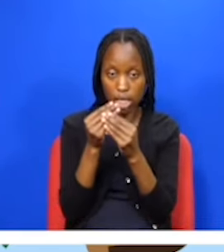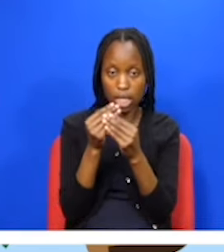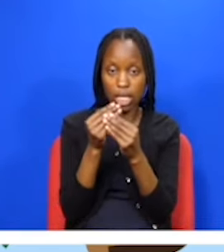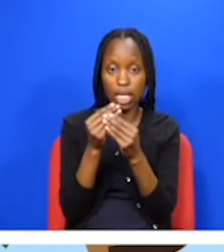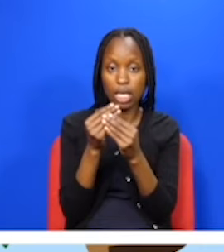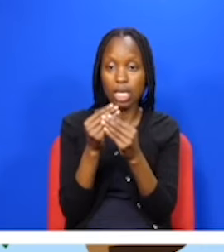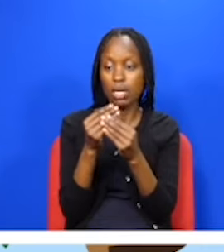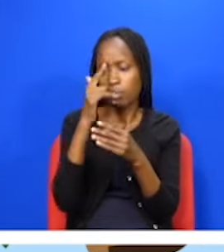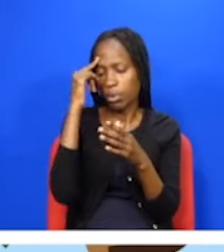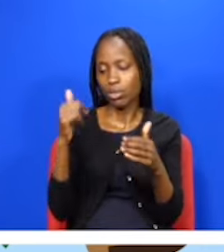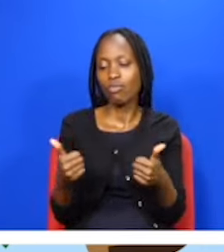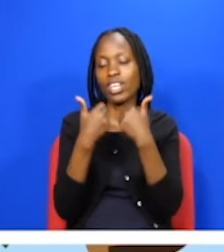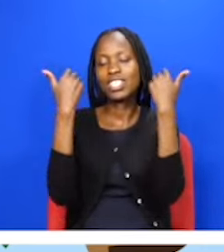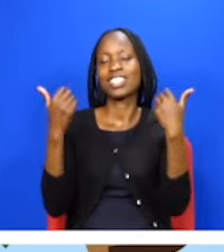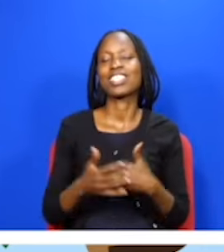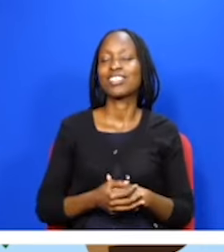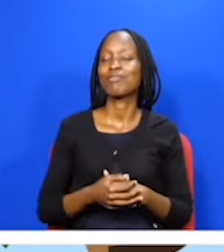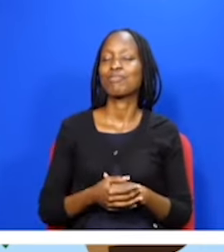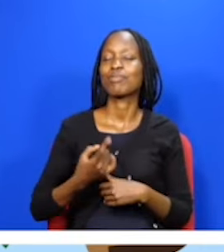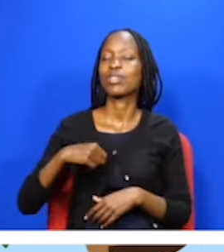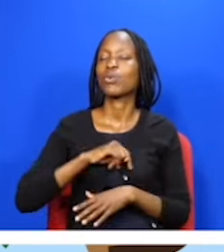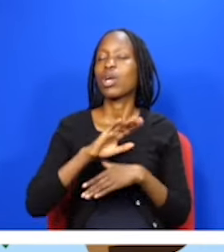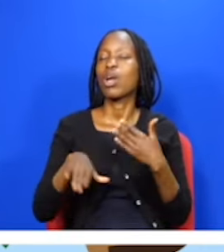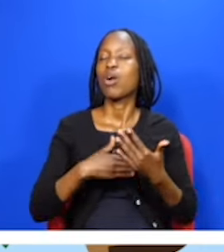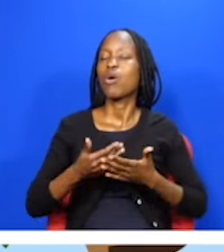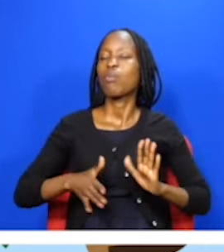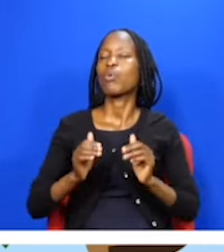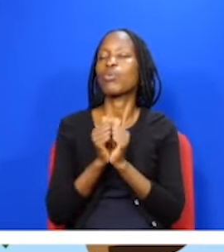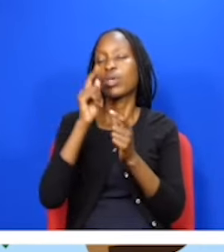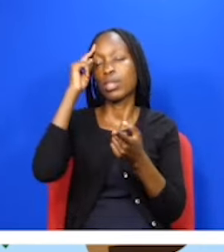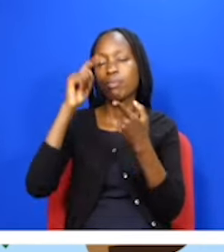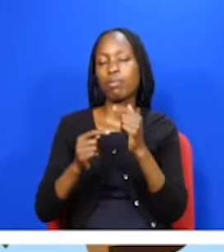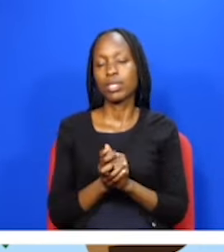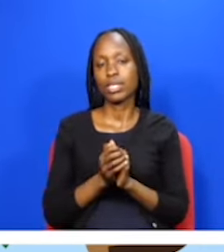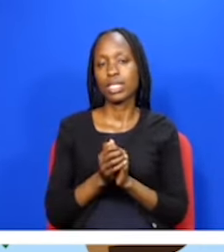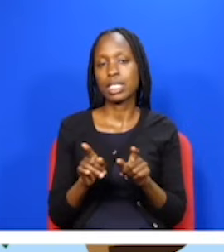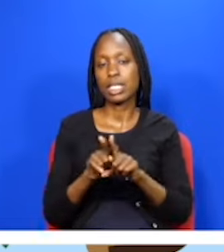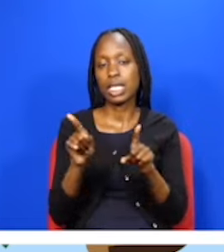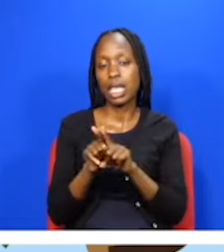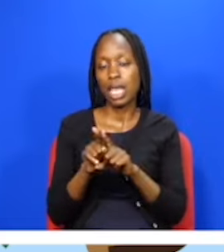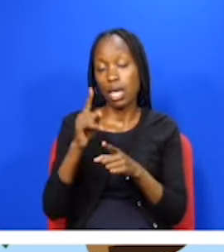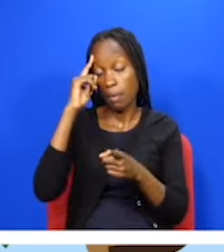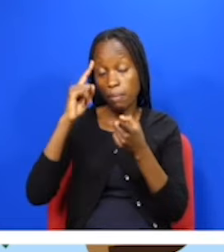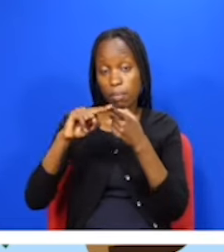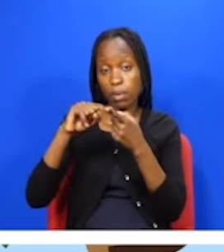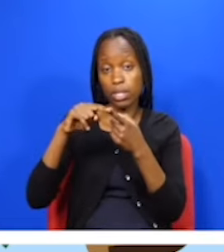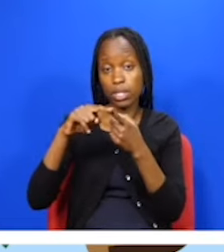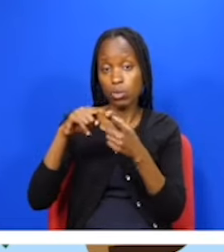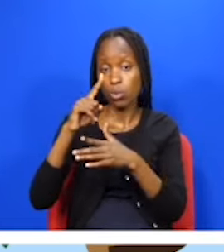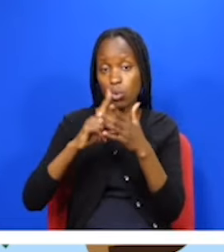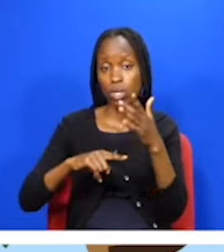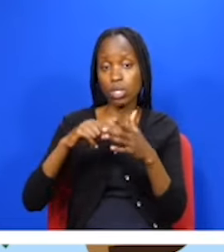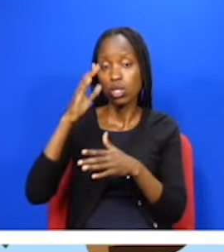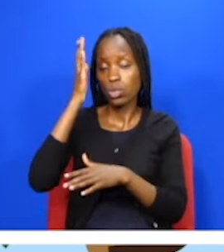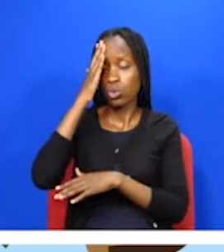an accident. We were all born with a purpose. And that is to do what? To know God, to